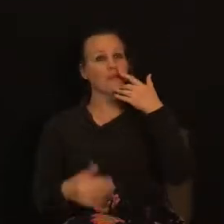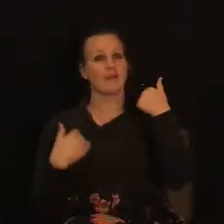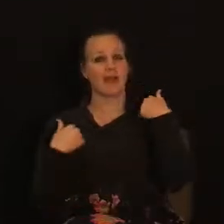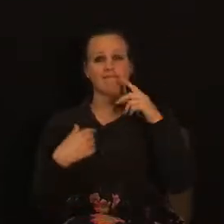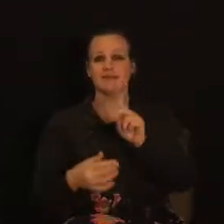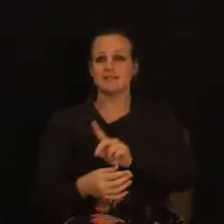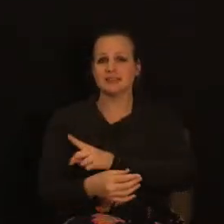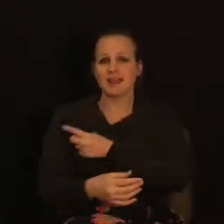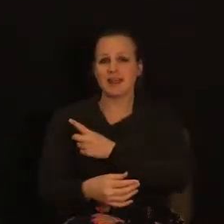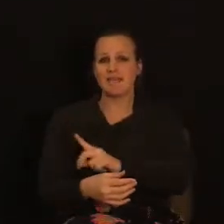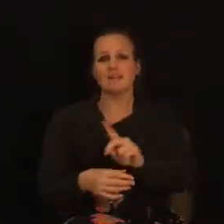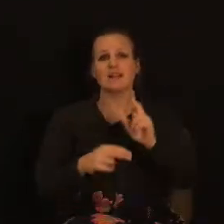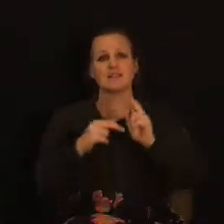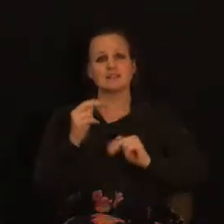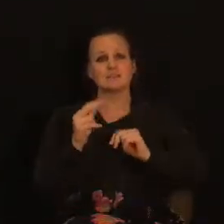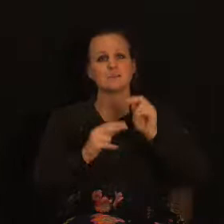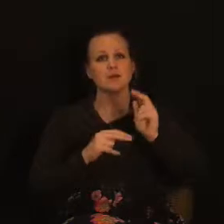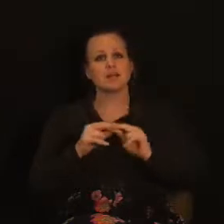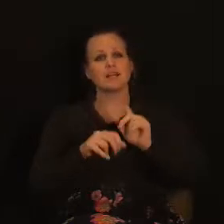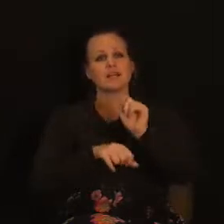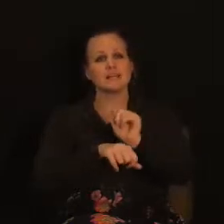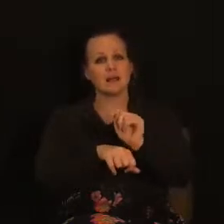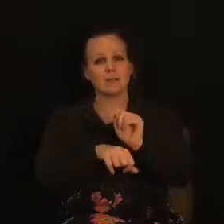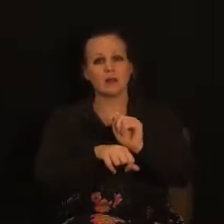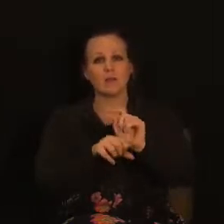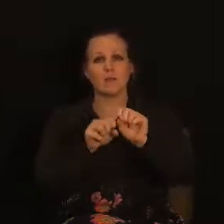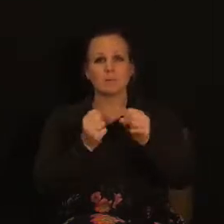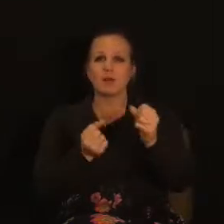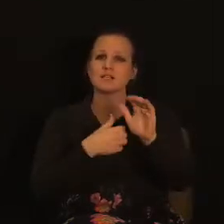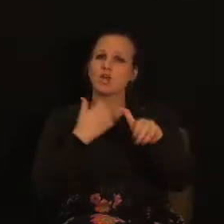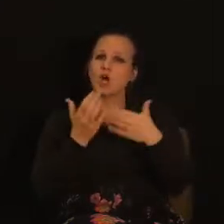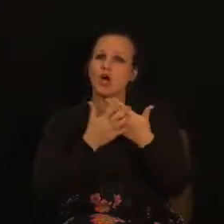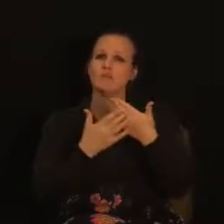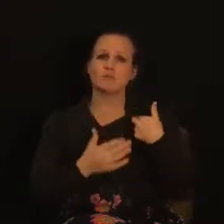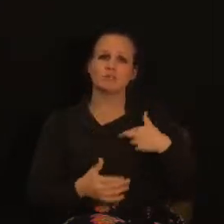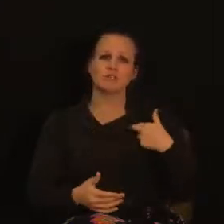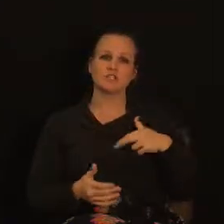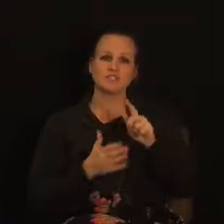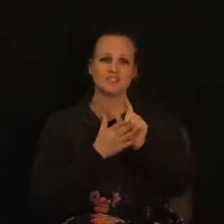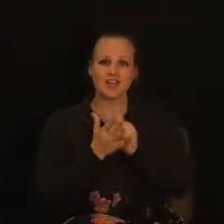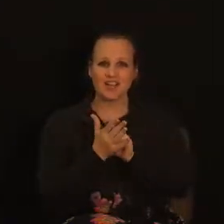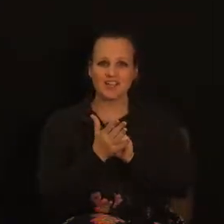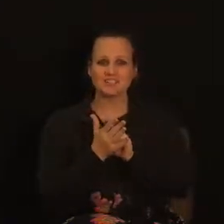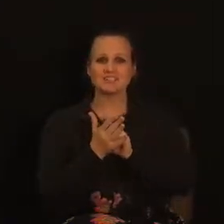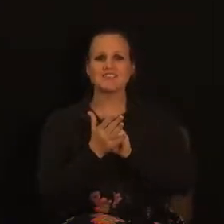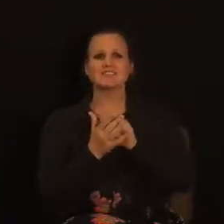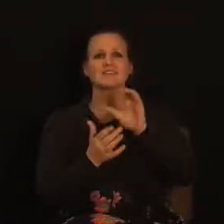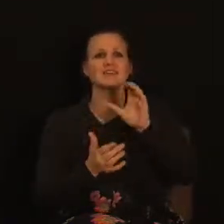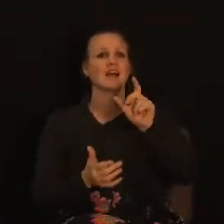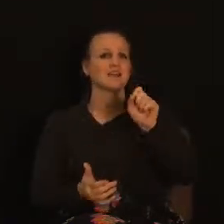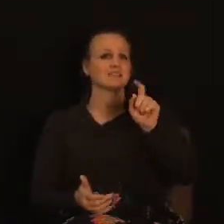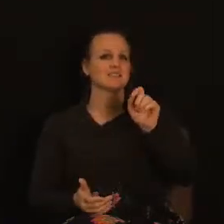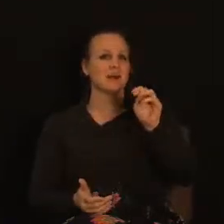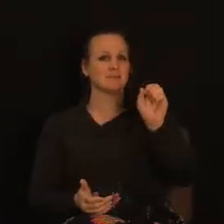that's building a tabernacle that breaks all of the religious laws and customs, but is